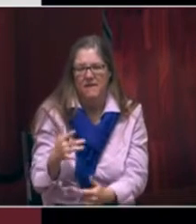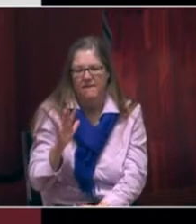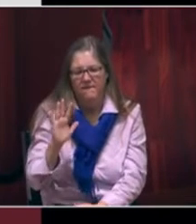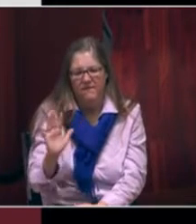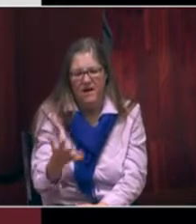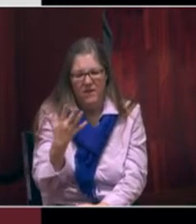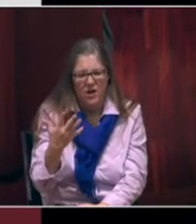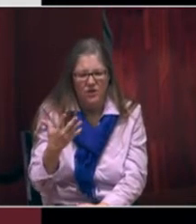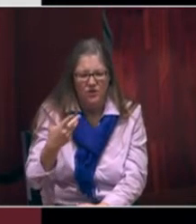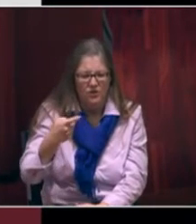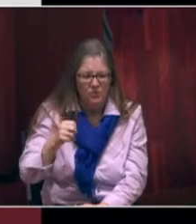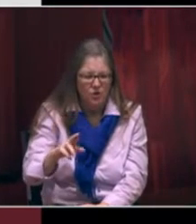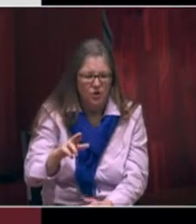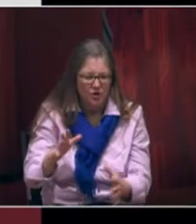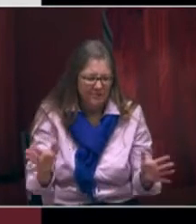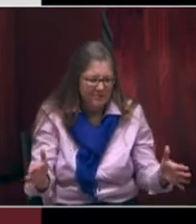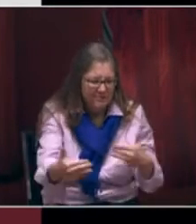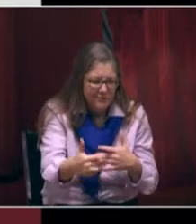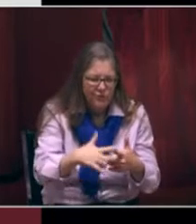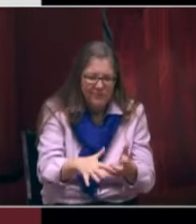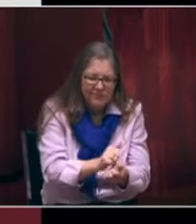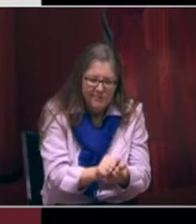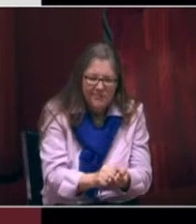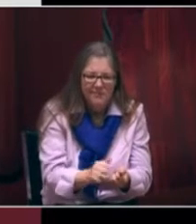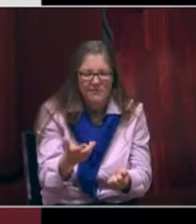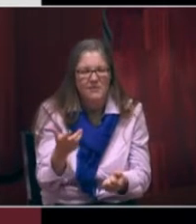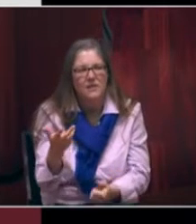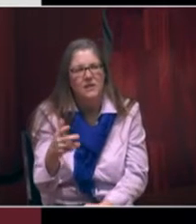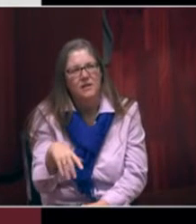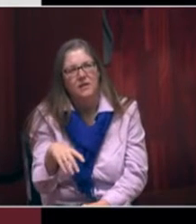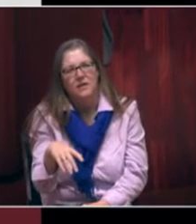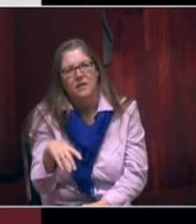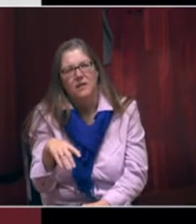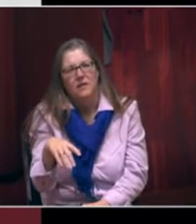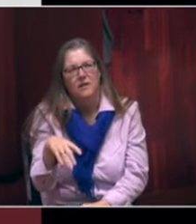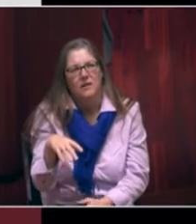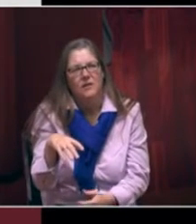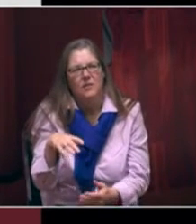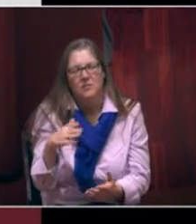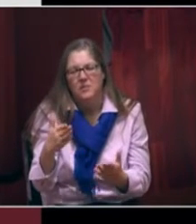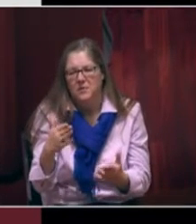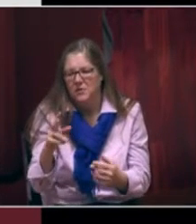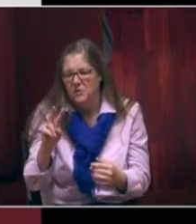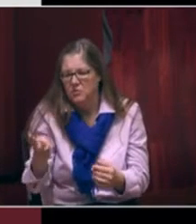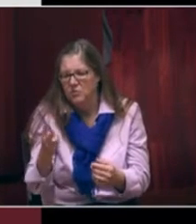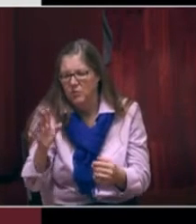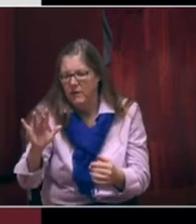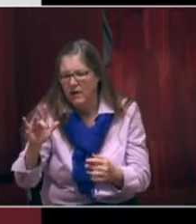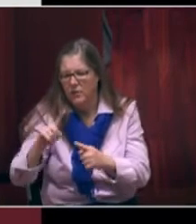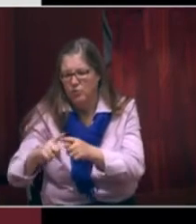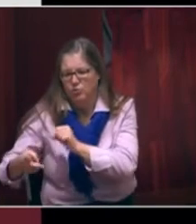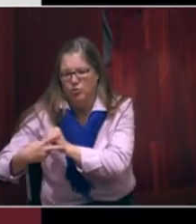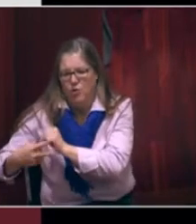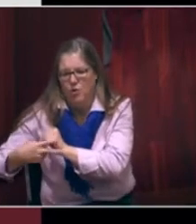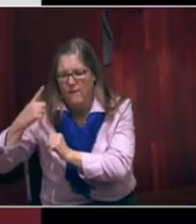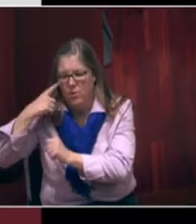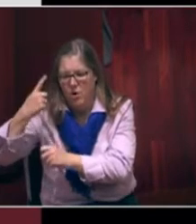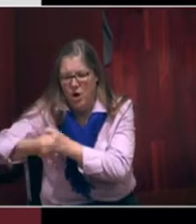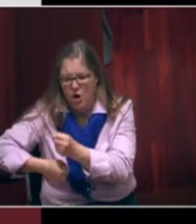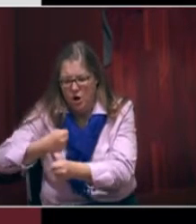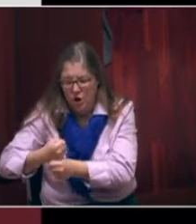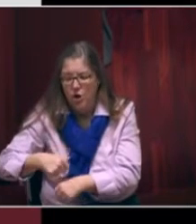over $5 to destroy or accession a record. It's two and a quarter to store a record for a year. By the